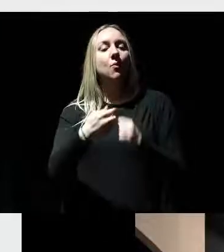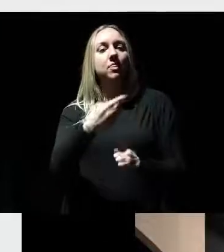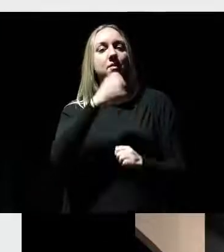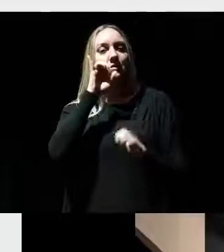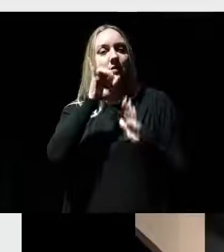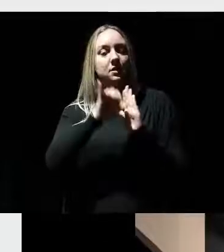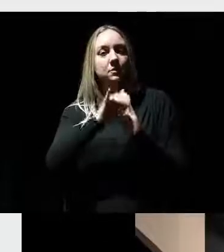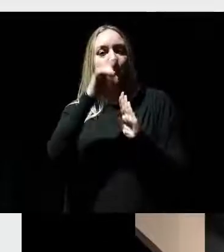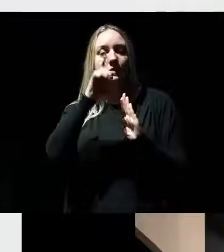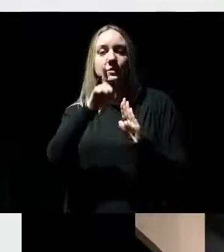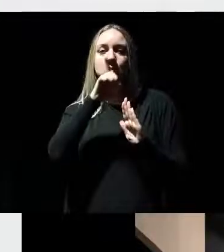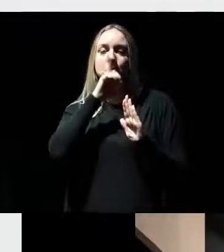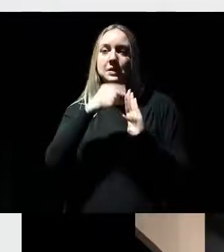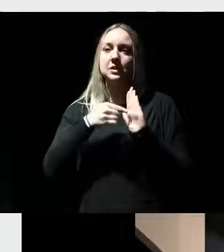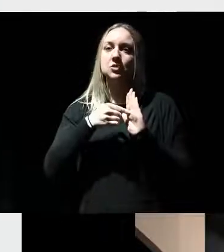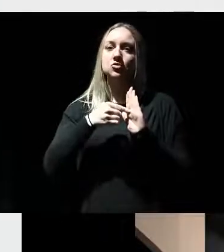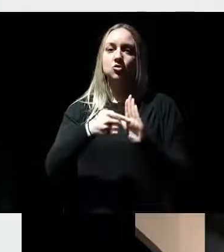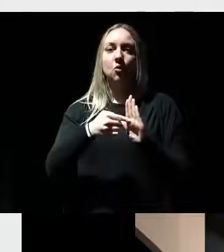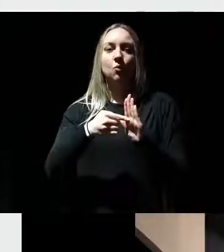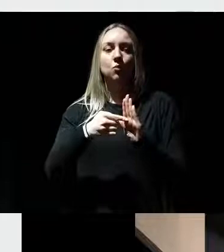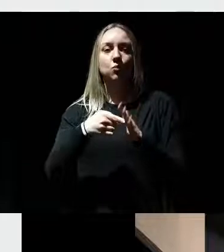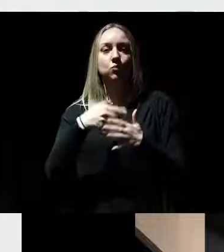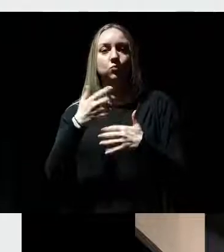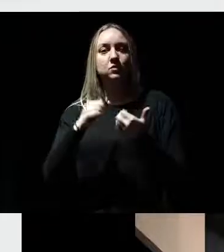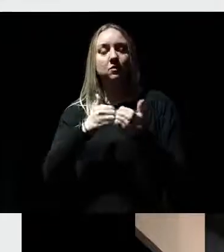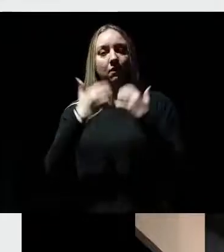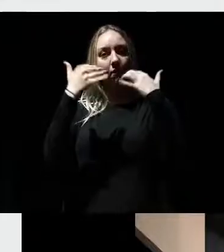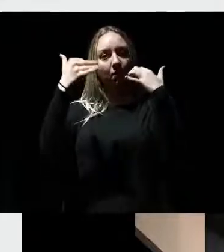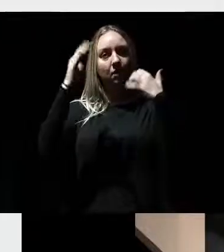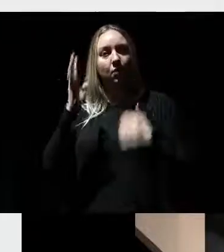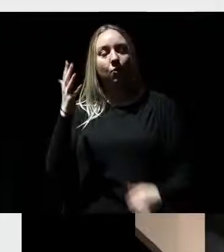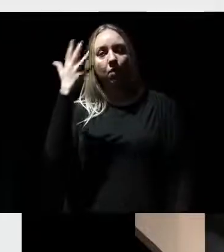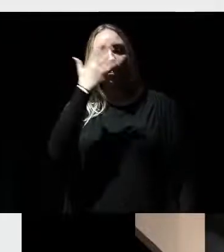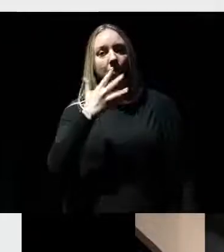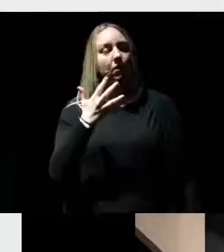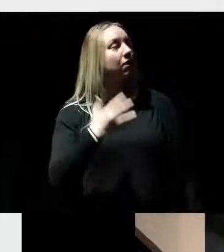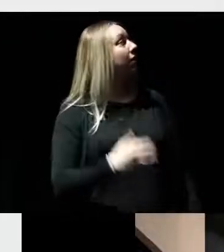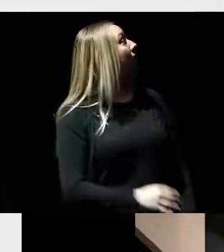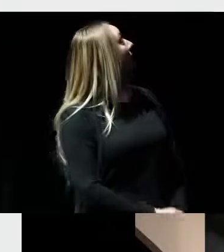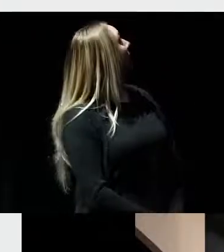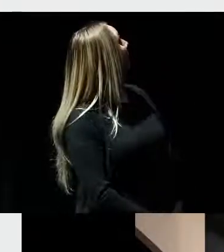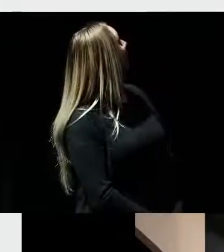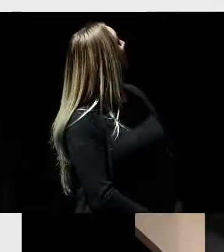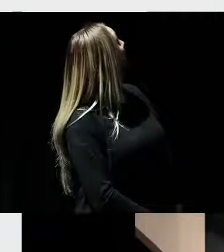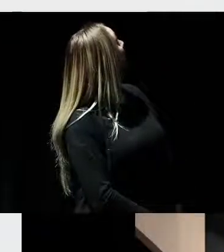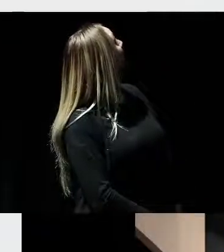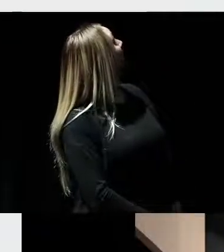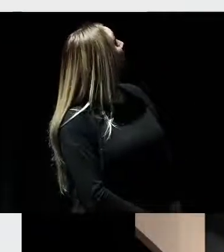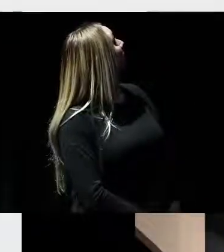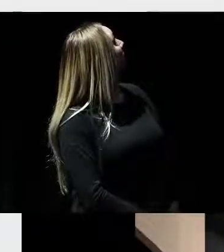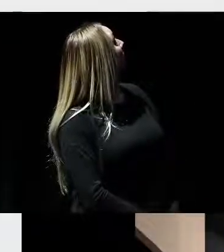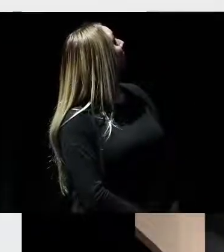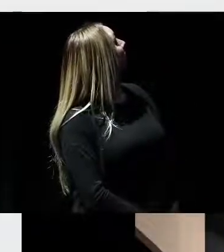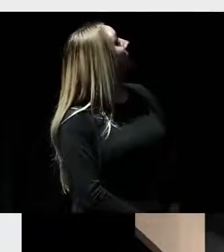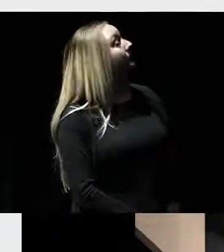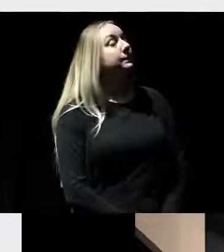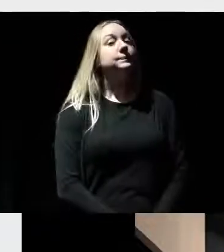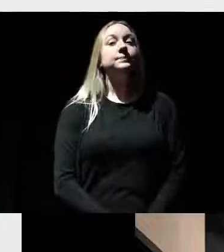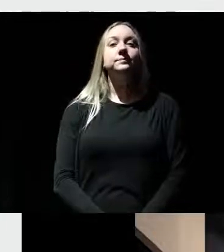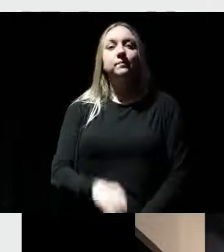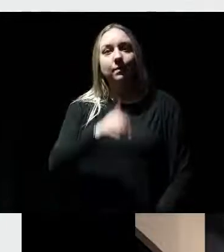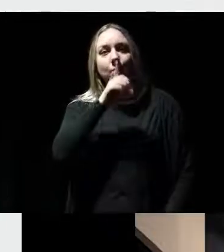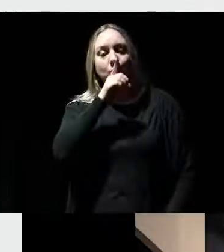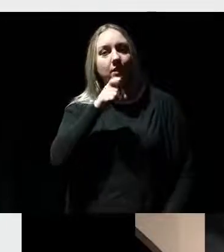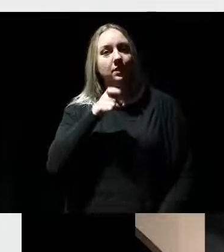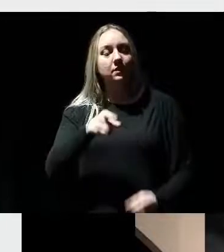and maybe the important part of what I think this hall has the ability to mean to the community